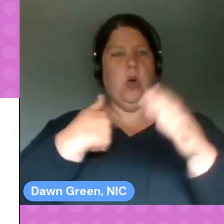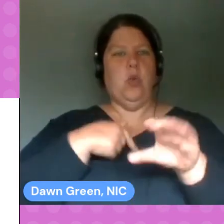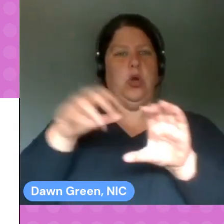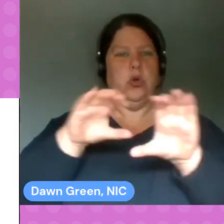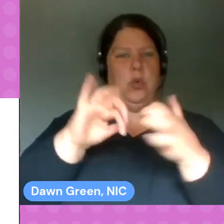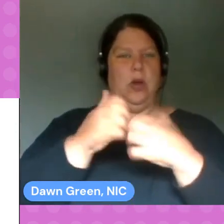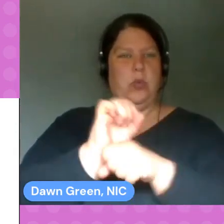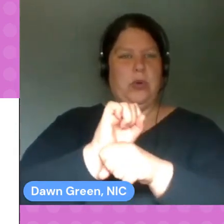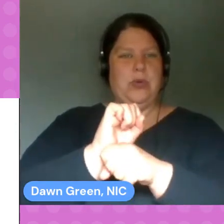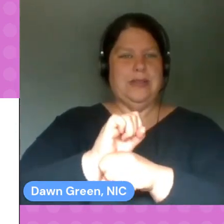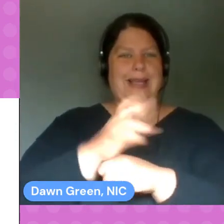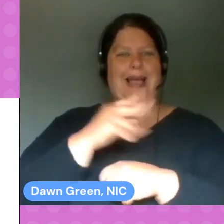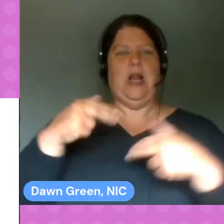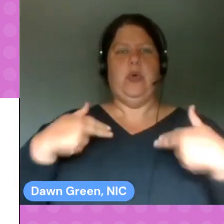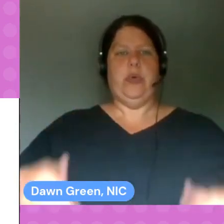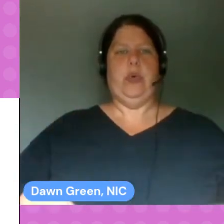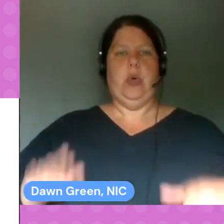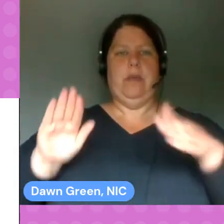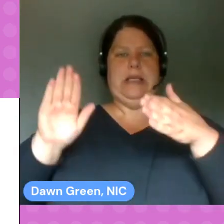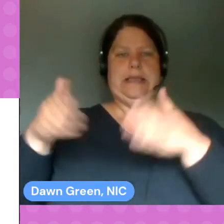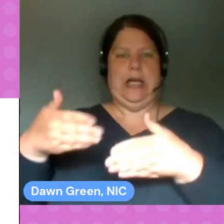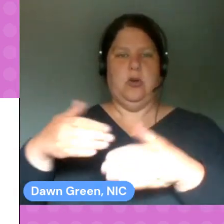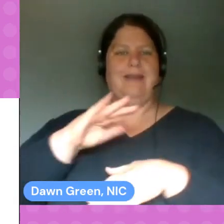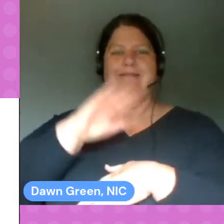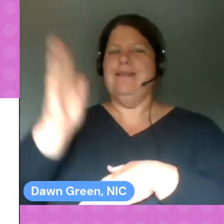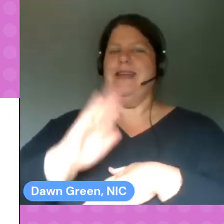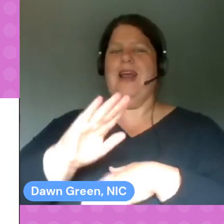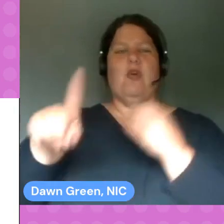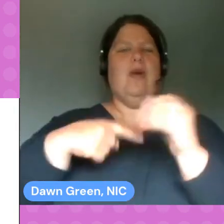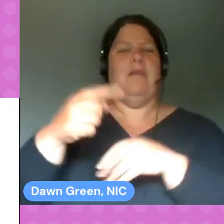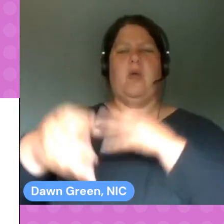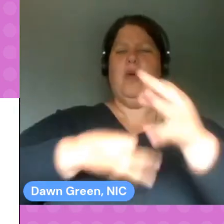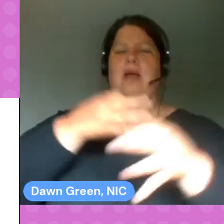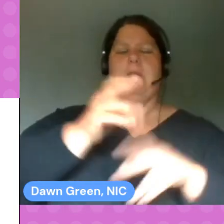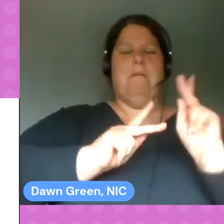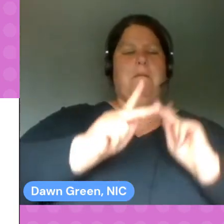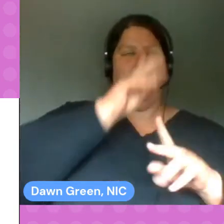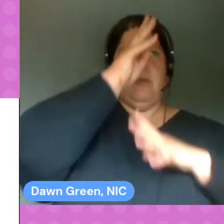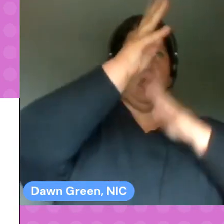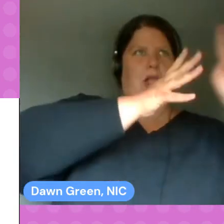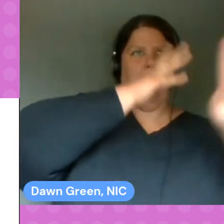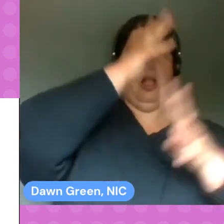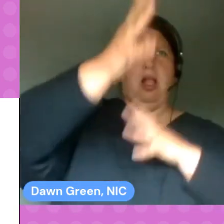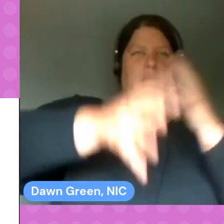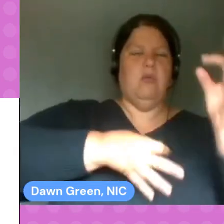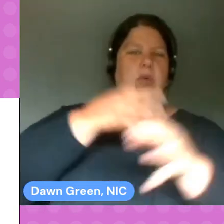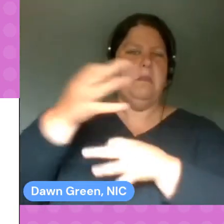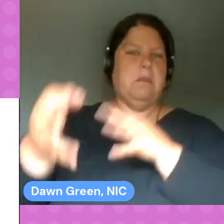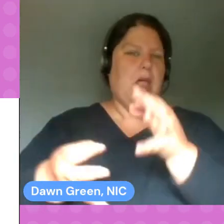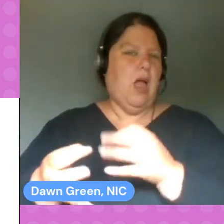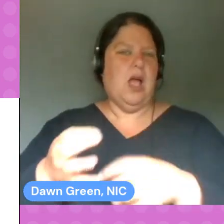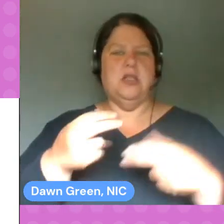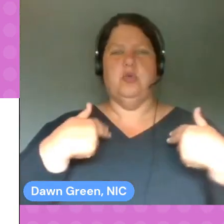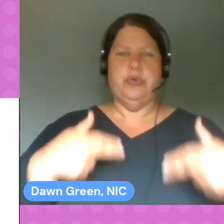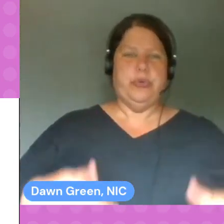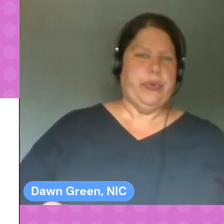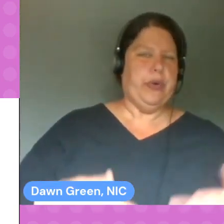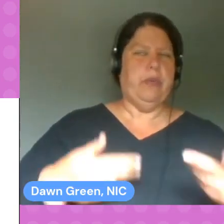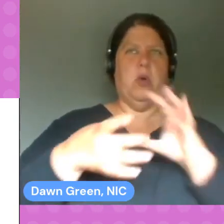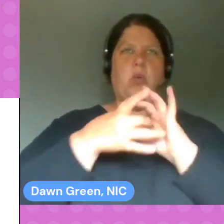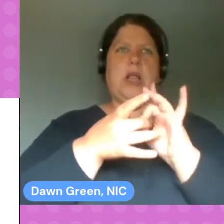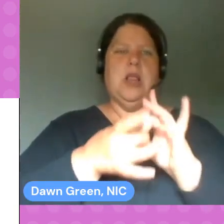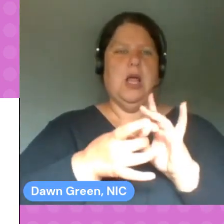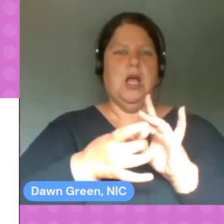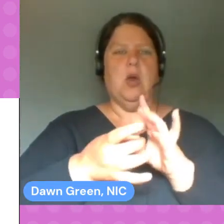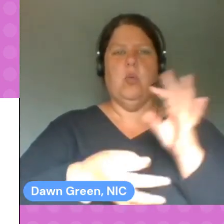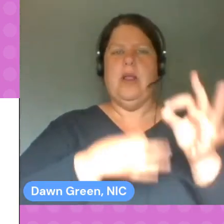works, and that it's human-centered. It's never about replacing people's creativity or agency, or especially relationships